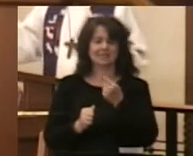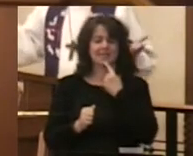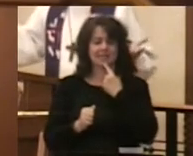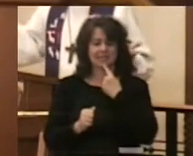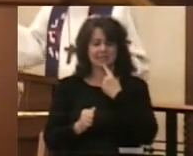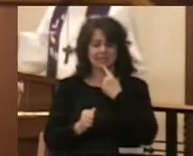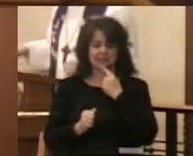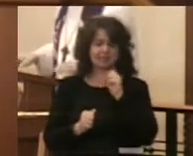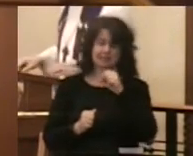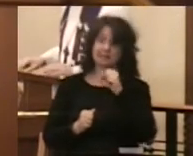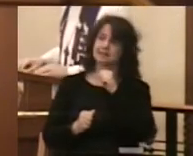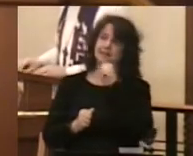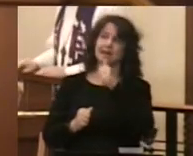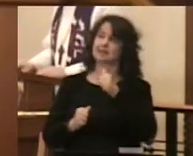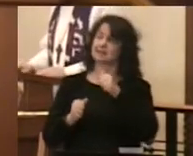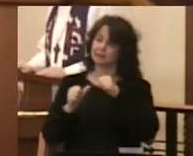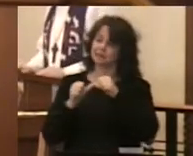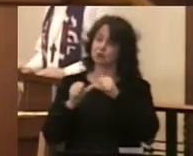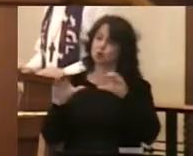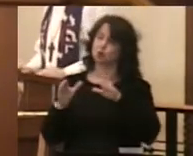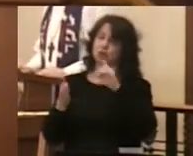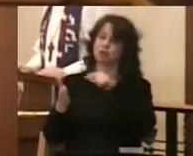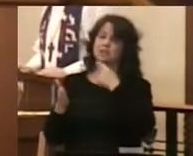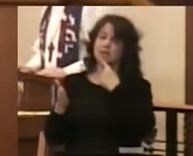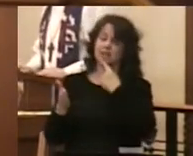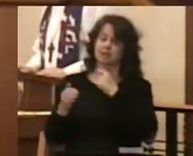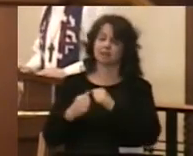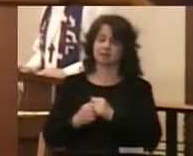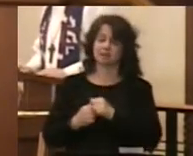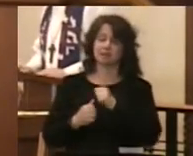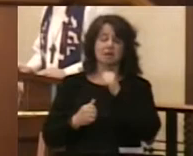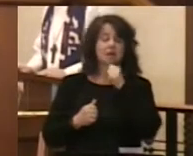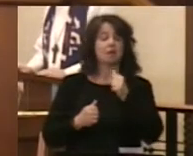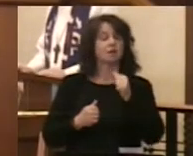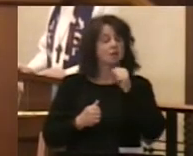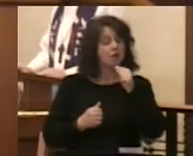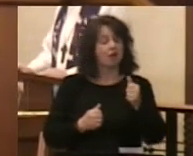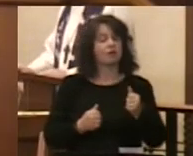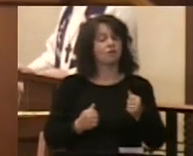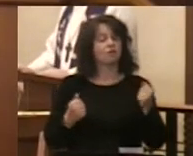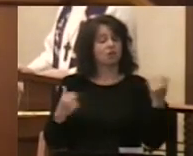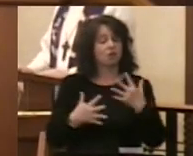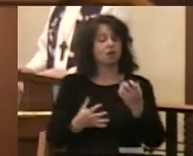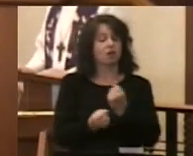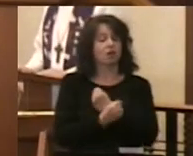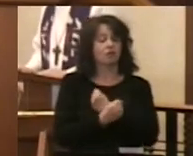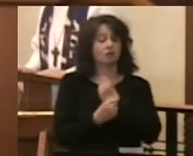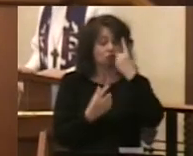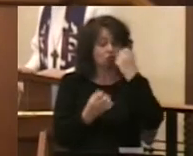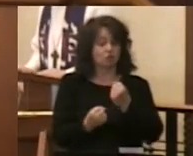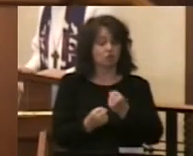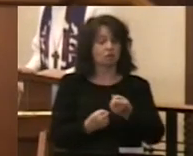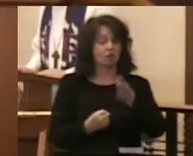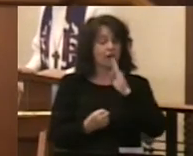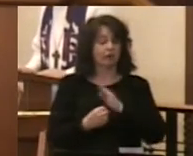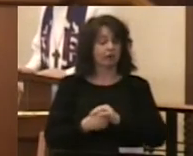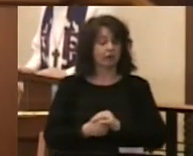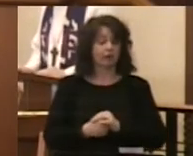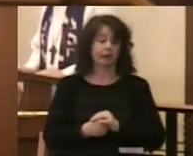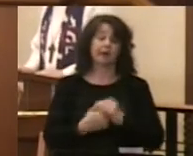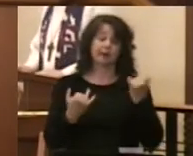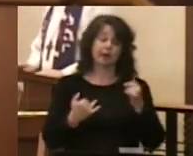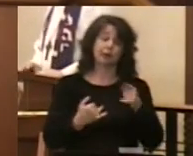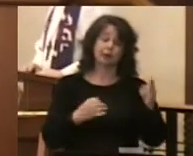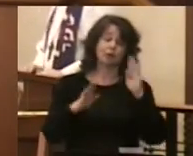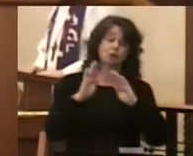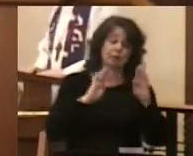not held up your end of the bargain. You have not feared, loved, and trusted God above all other things, and this has gotten you in trouble.